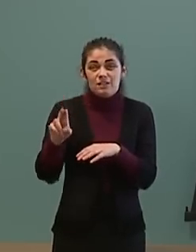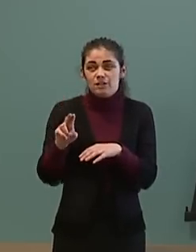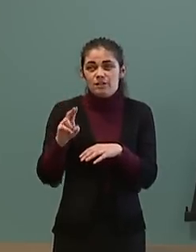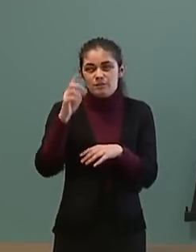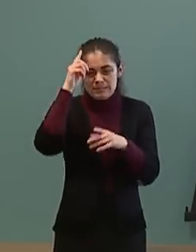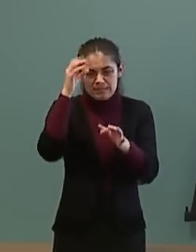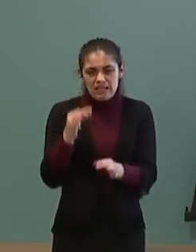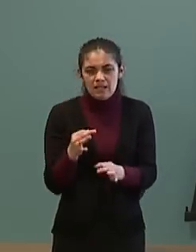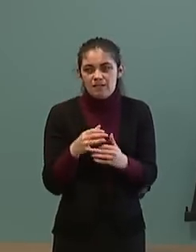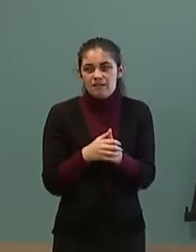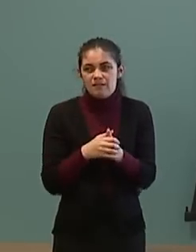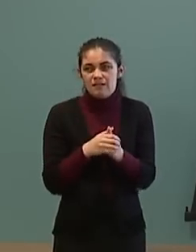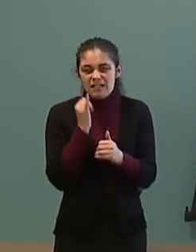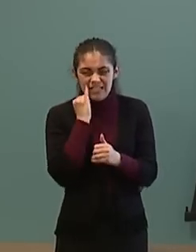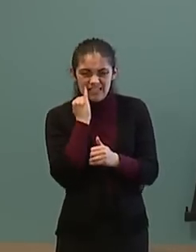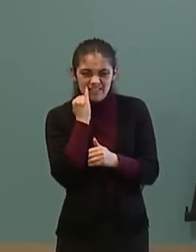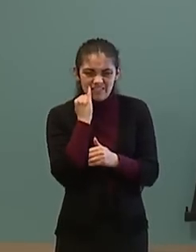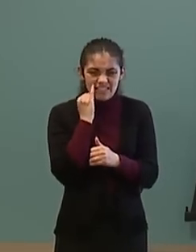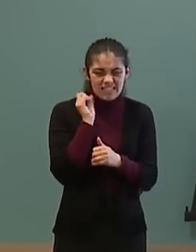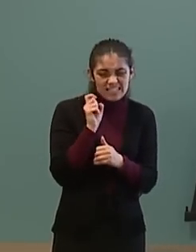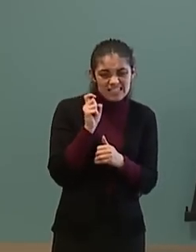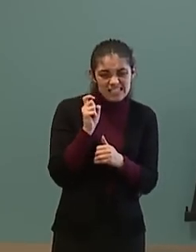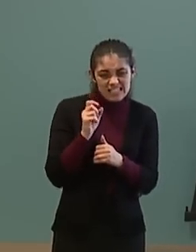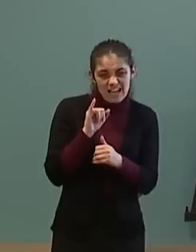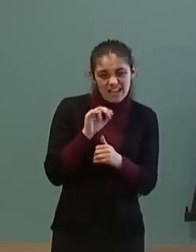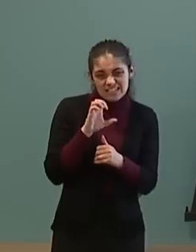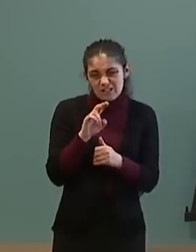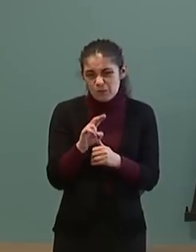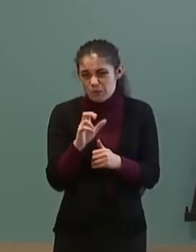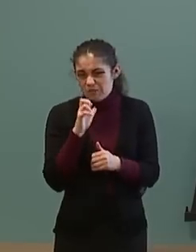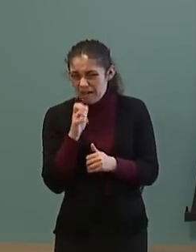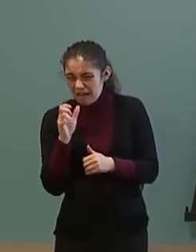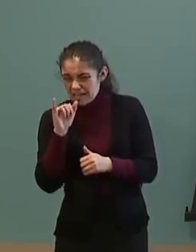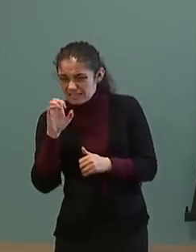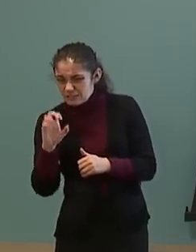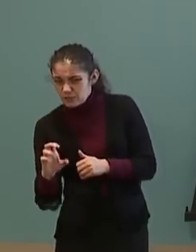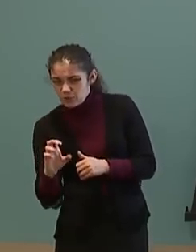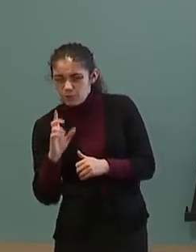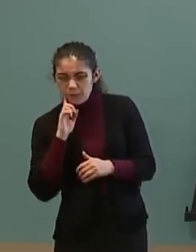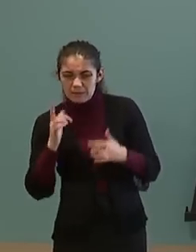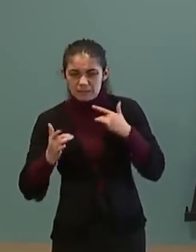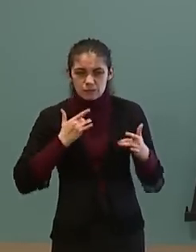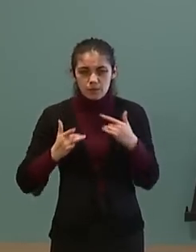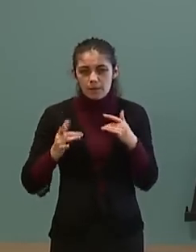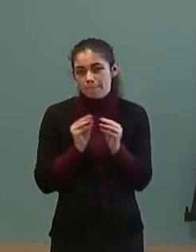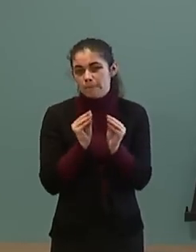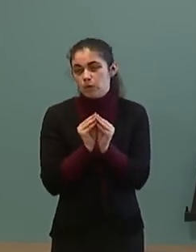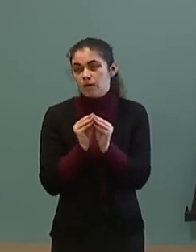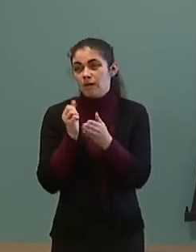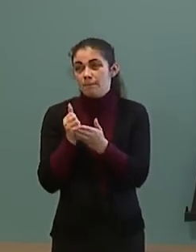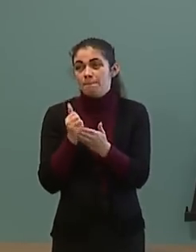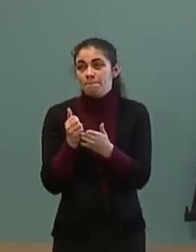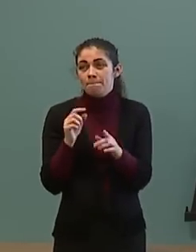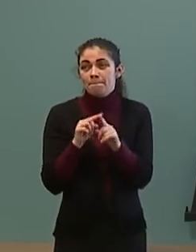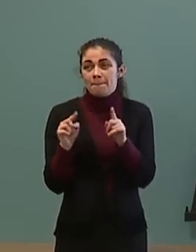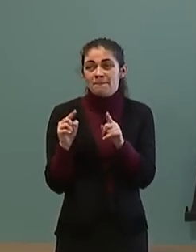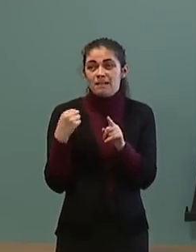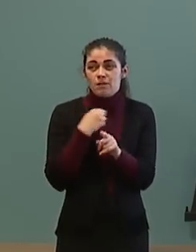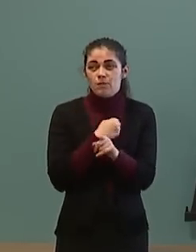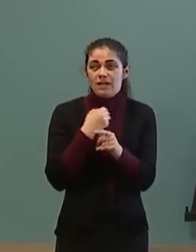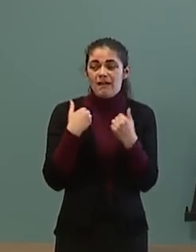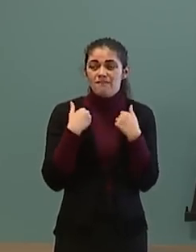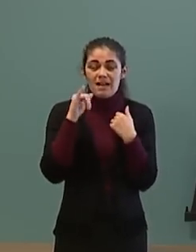make judgments about whether someone should have a higher level of nursing care based on, our concerns they might decompensate. But right now, we're having